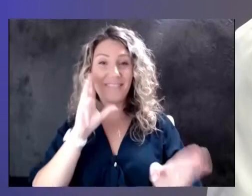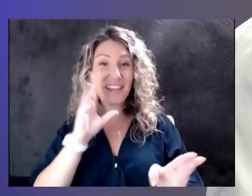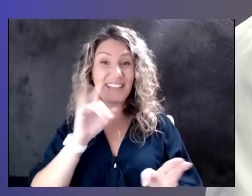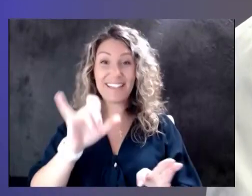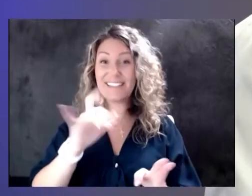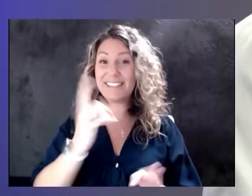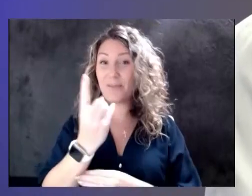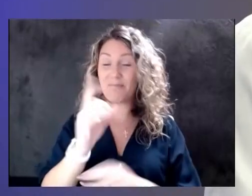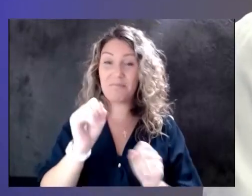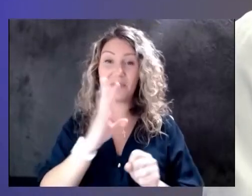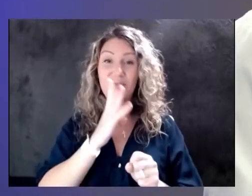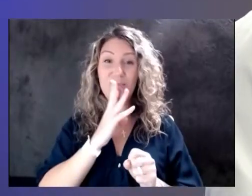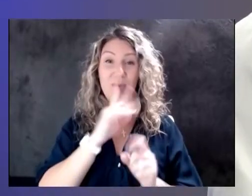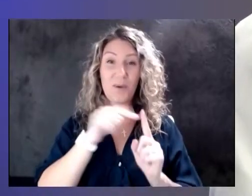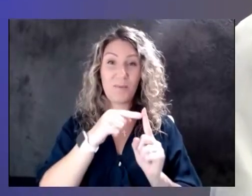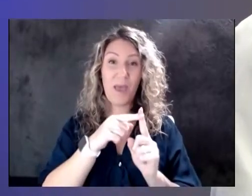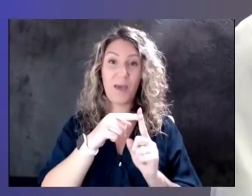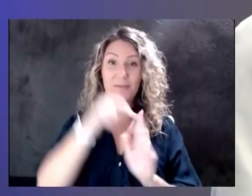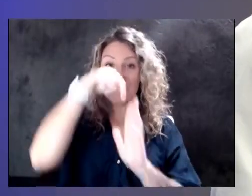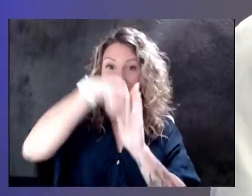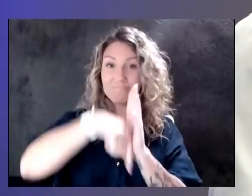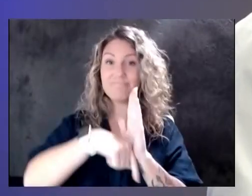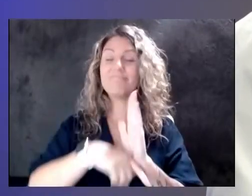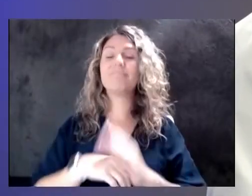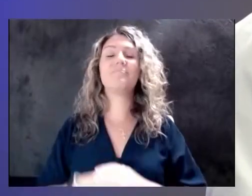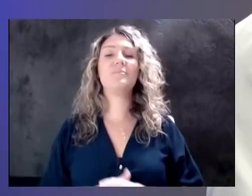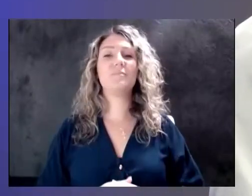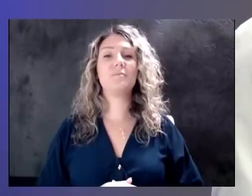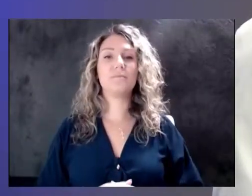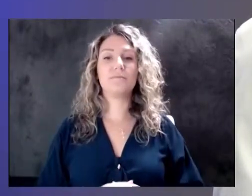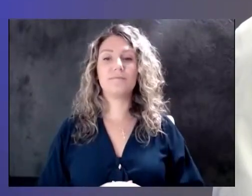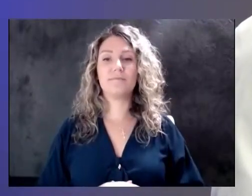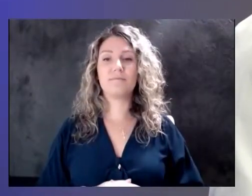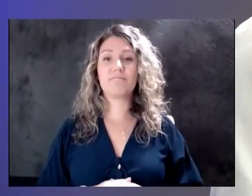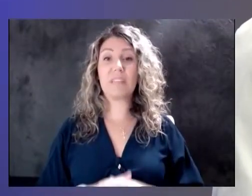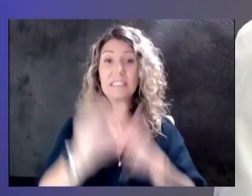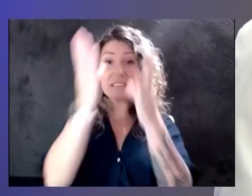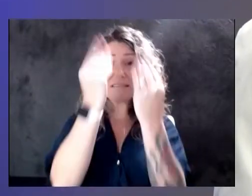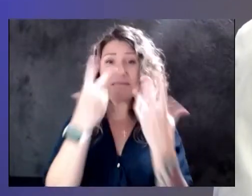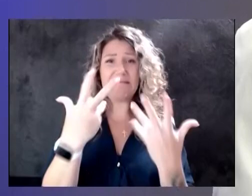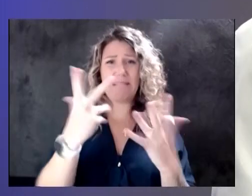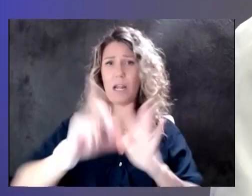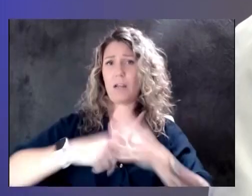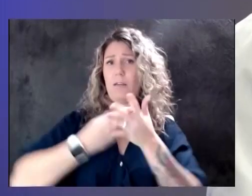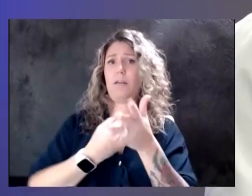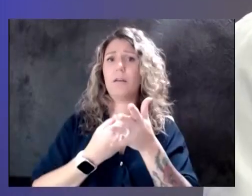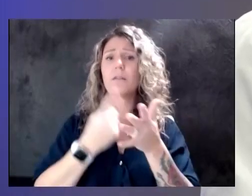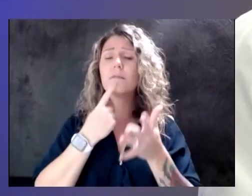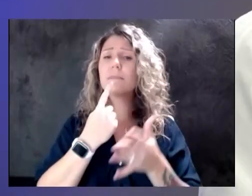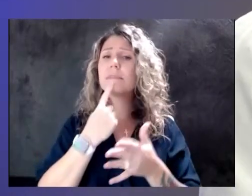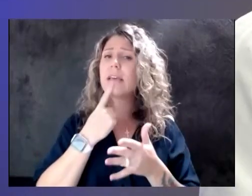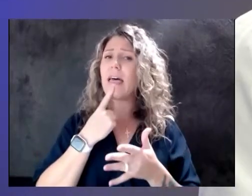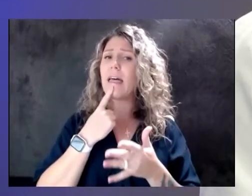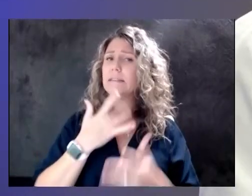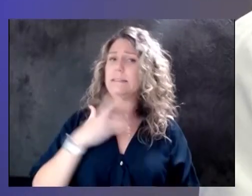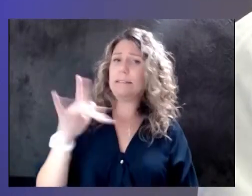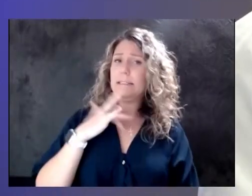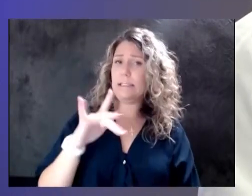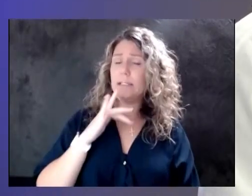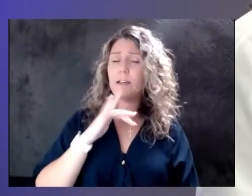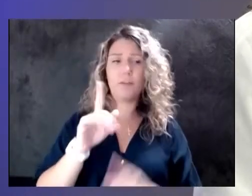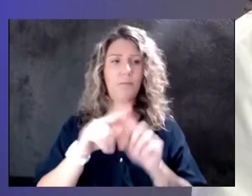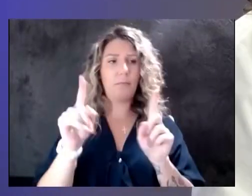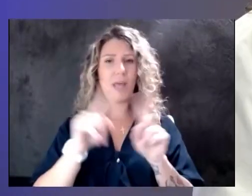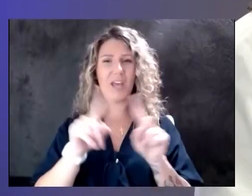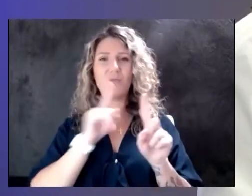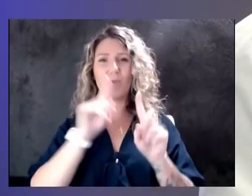pretty good detail. The initial data on that suggested they were reasonably sensitive. I think a lot of the real world data has